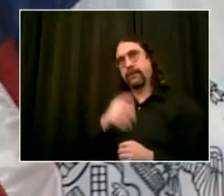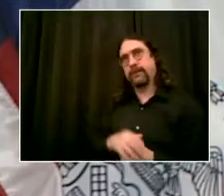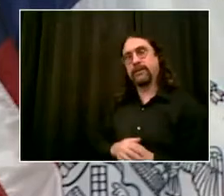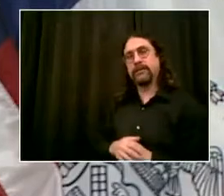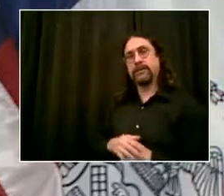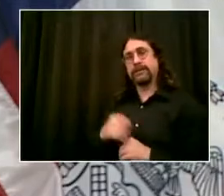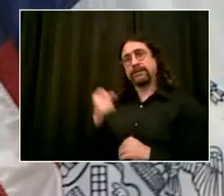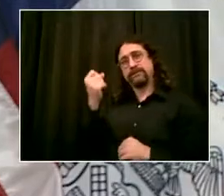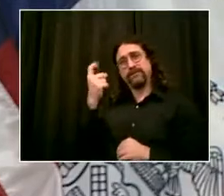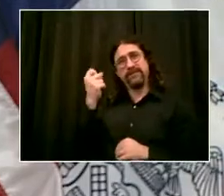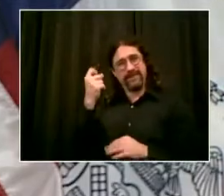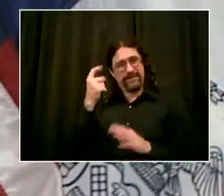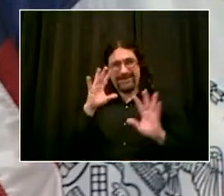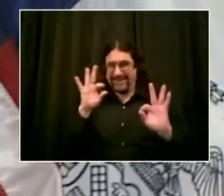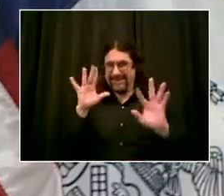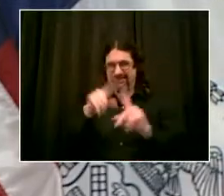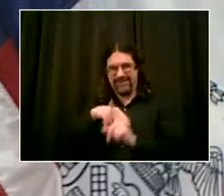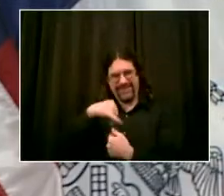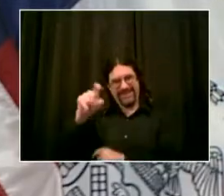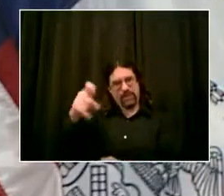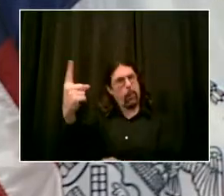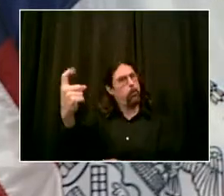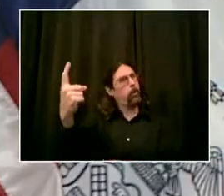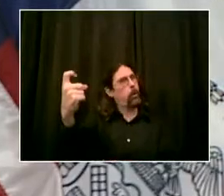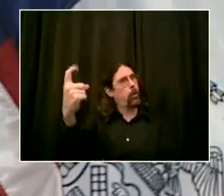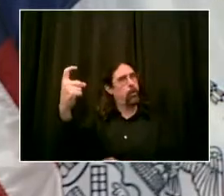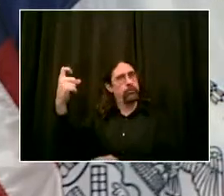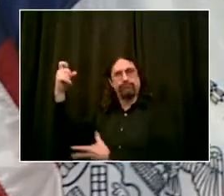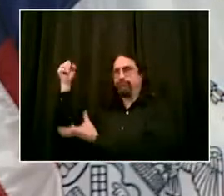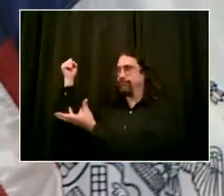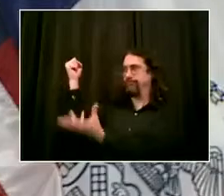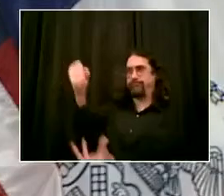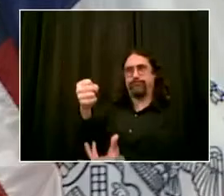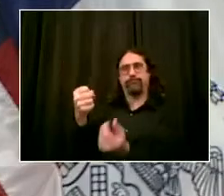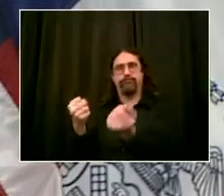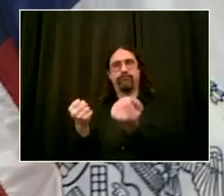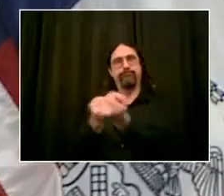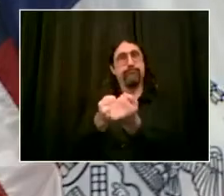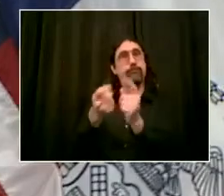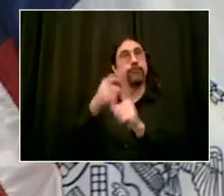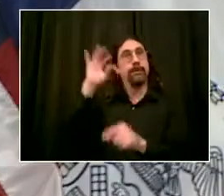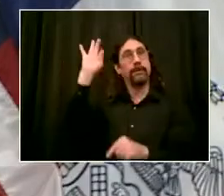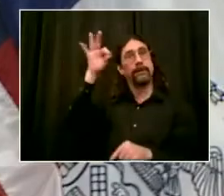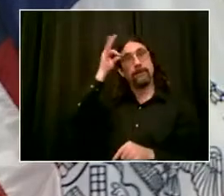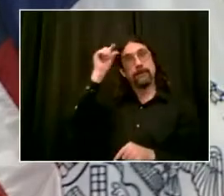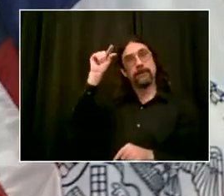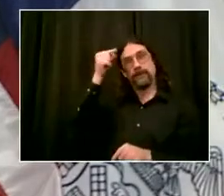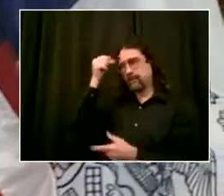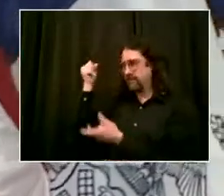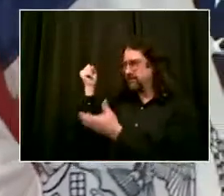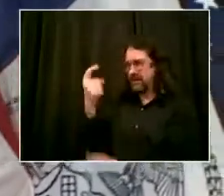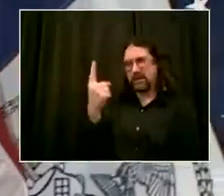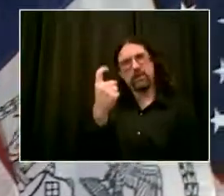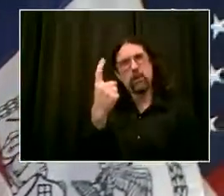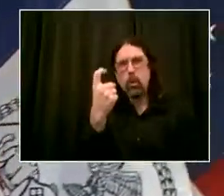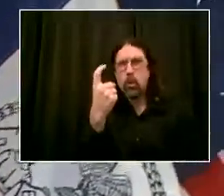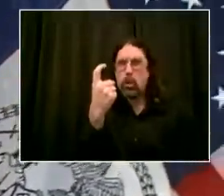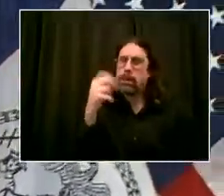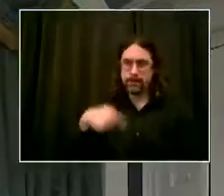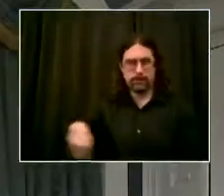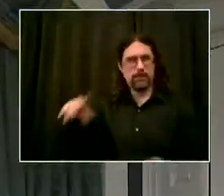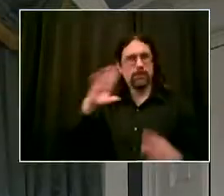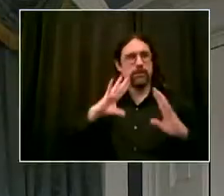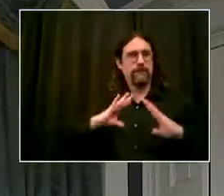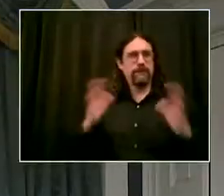recovery and I know it can be done we got to fight for it thank you everybody and we continue to roll on here for you on